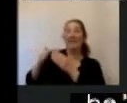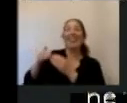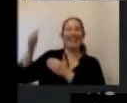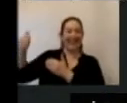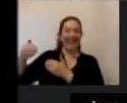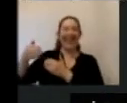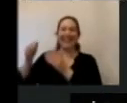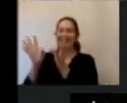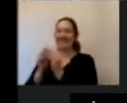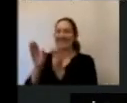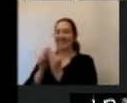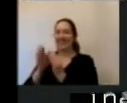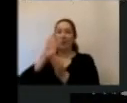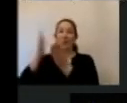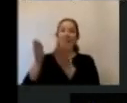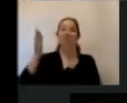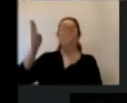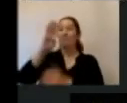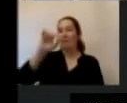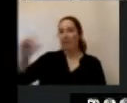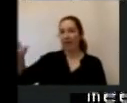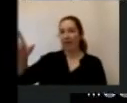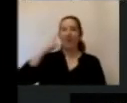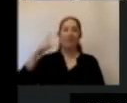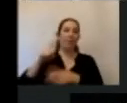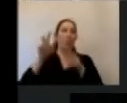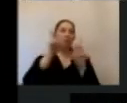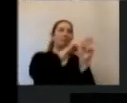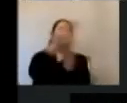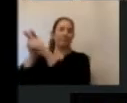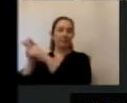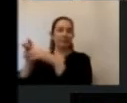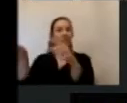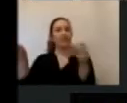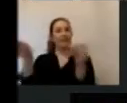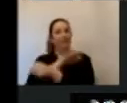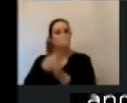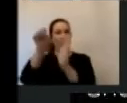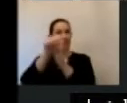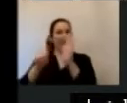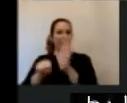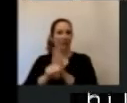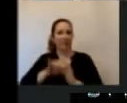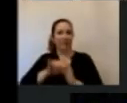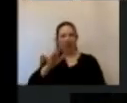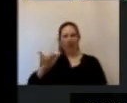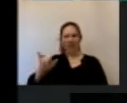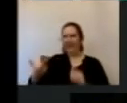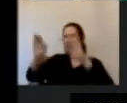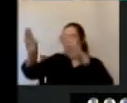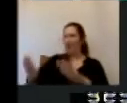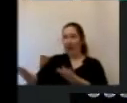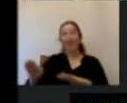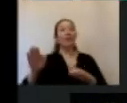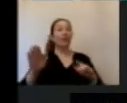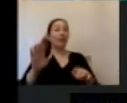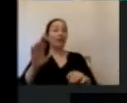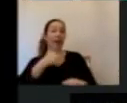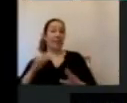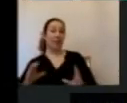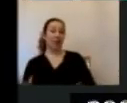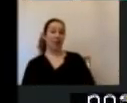our thinking was, and the law department thinking was, it might be able to happen more quickly at a city level because the